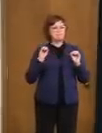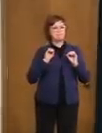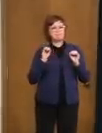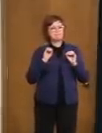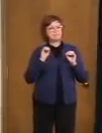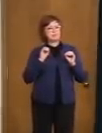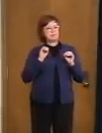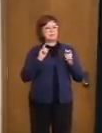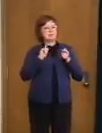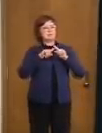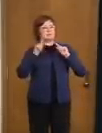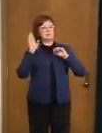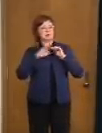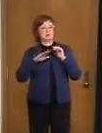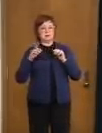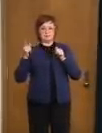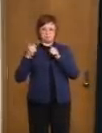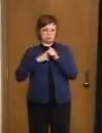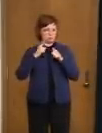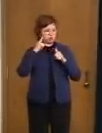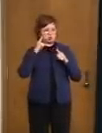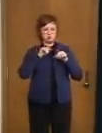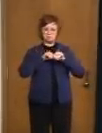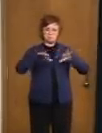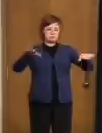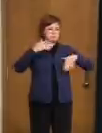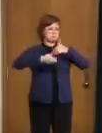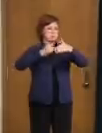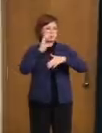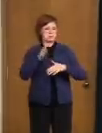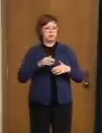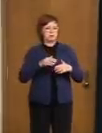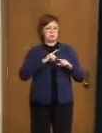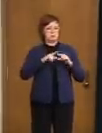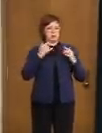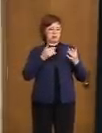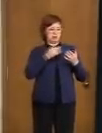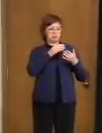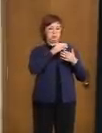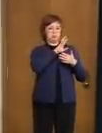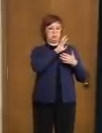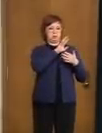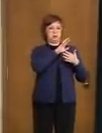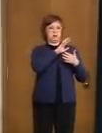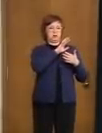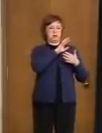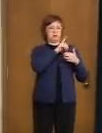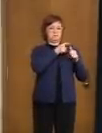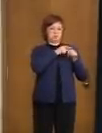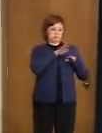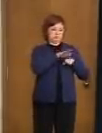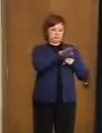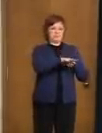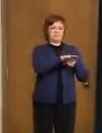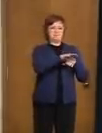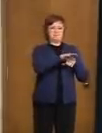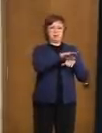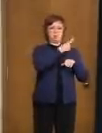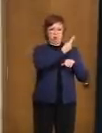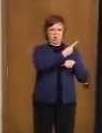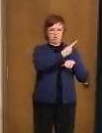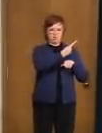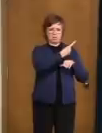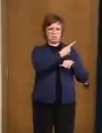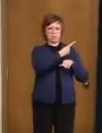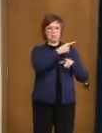How confident are we that the timeline for phase 2 in April is still going to be met, and what needs to happen between now and then to make